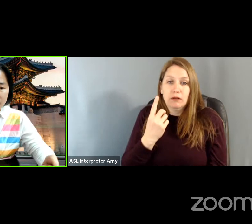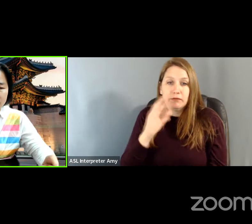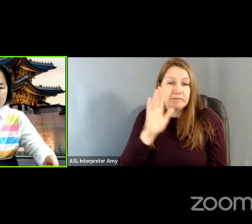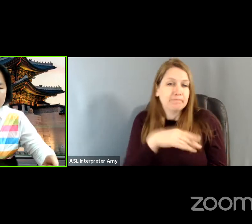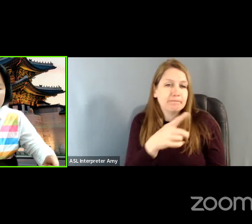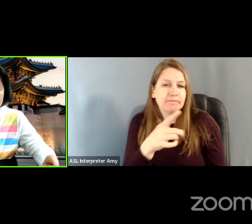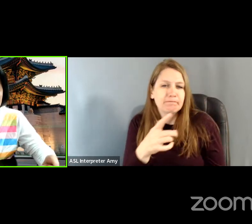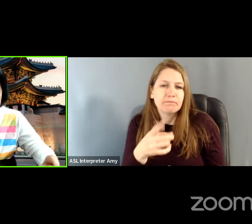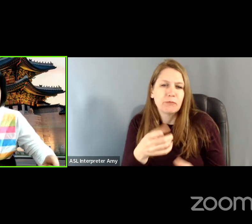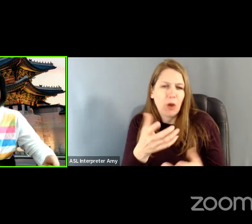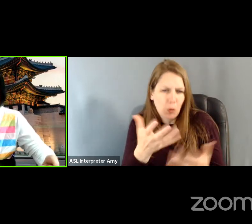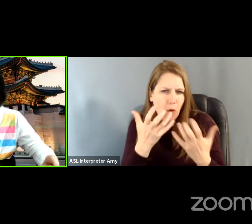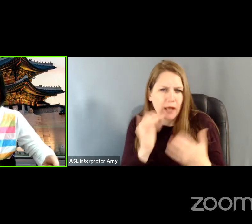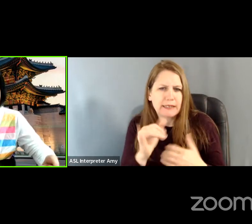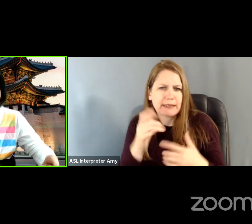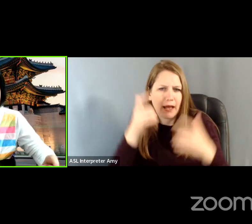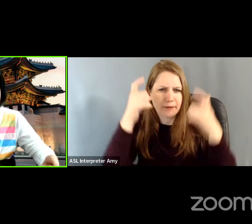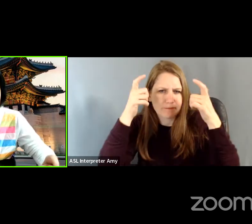rice cake.